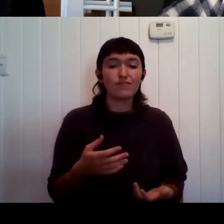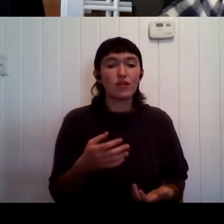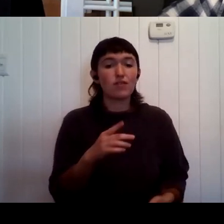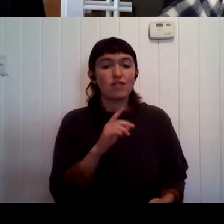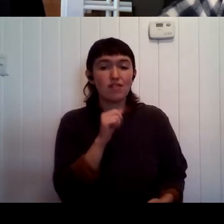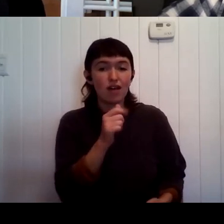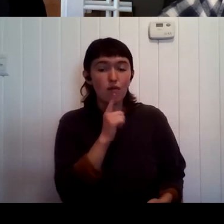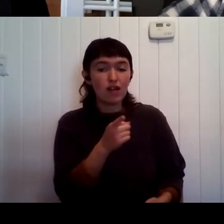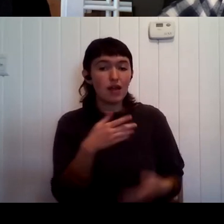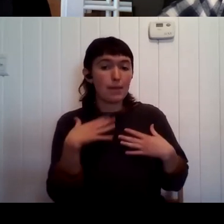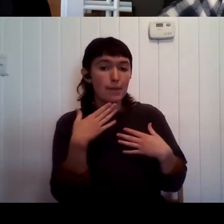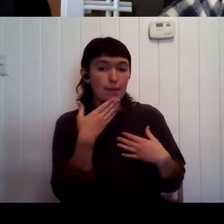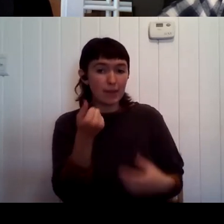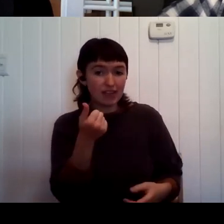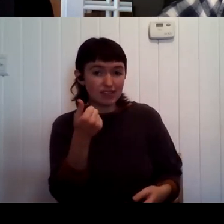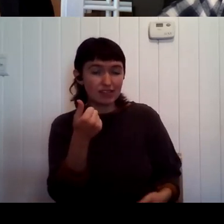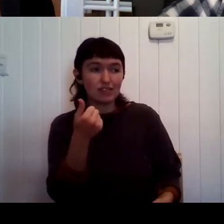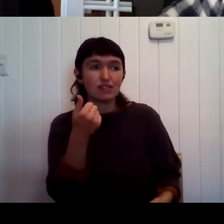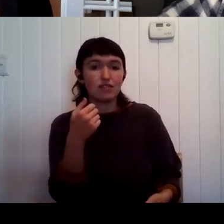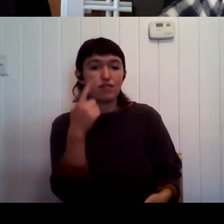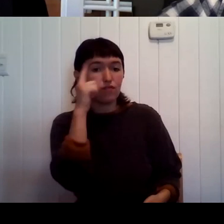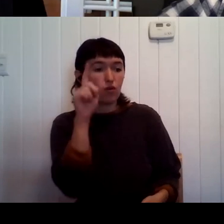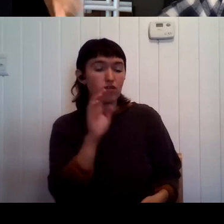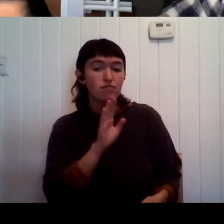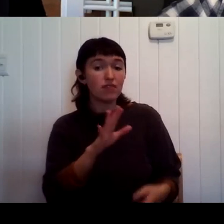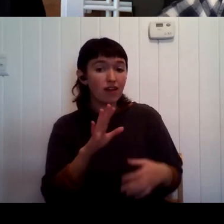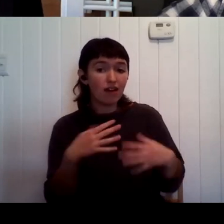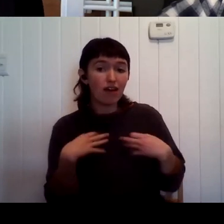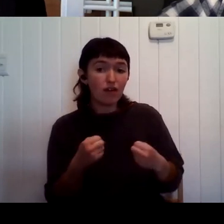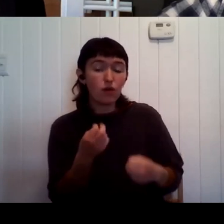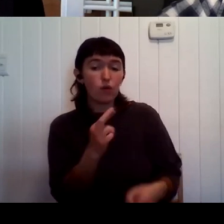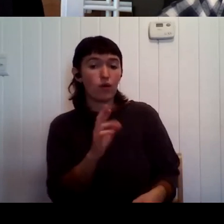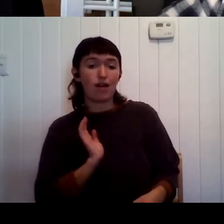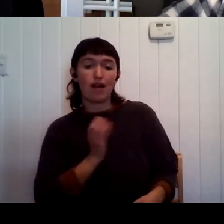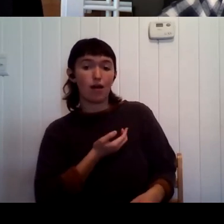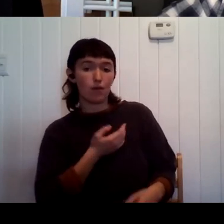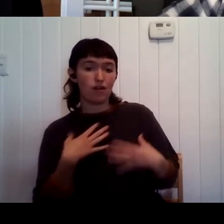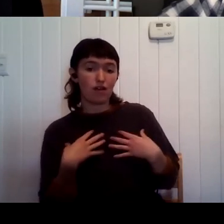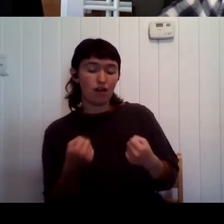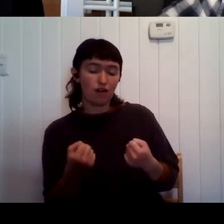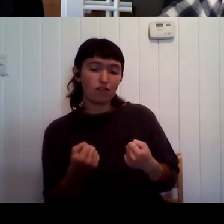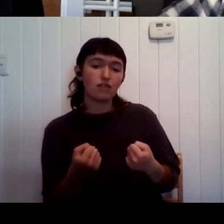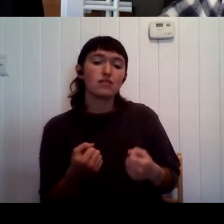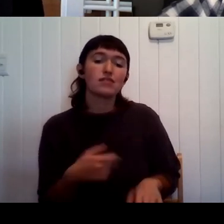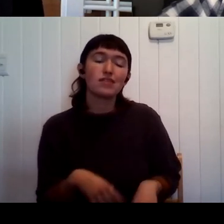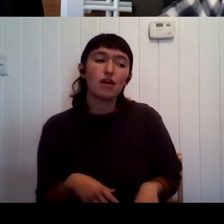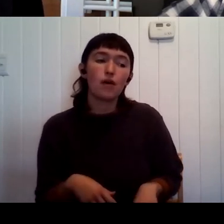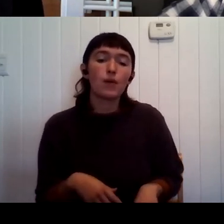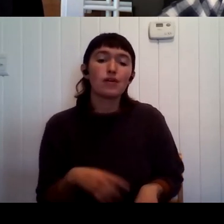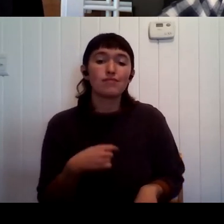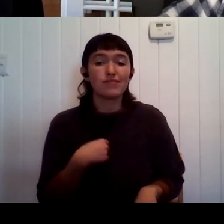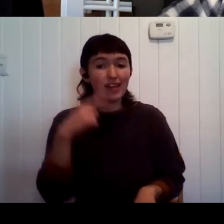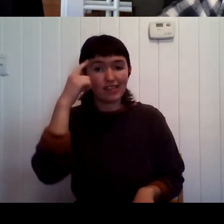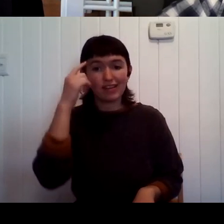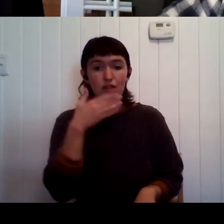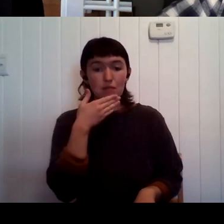for us, because we can share diseases. They could share diseases. Like, it goes both ways. So I would say the best thing to think